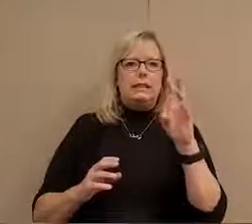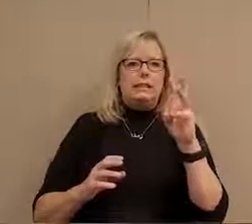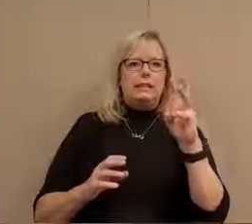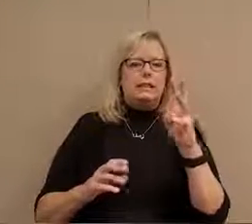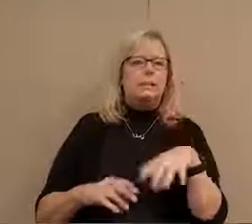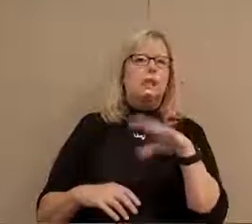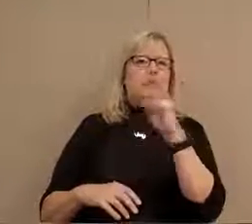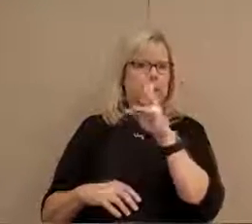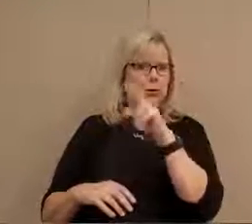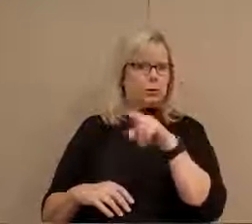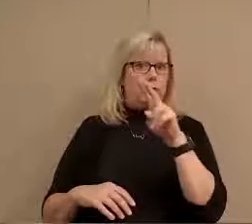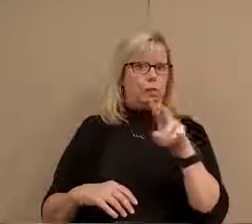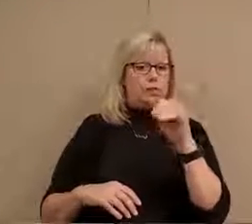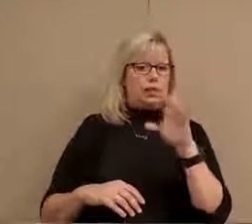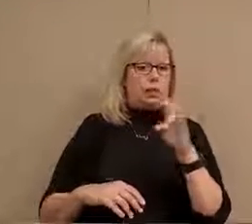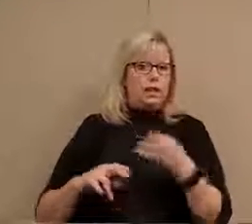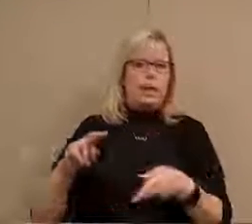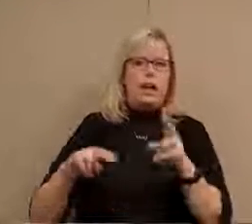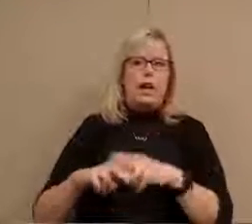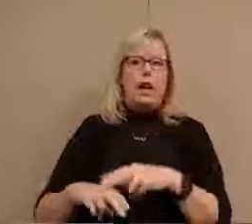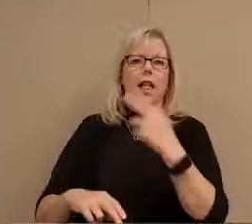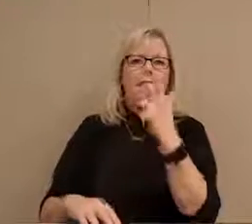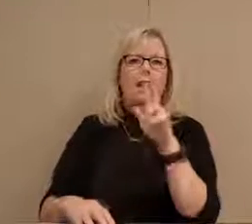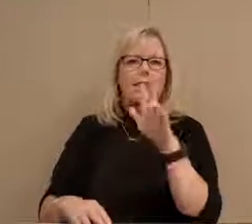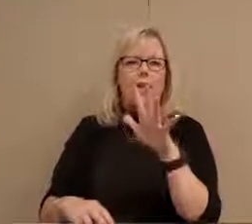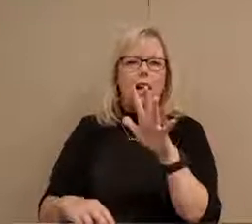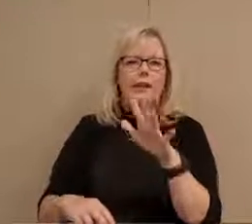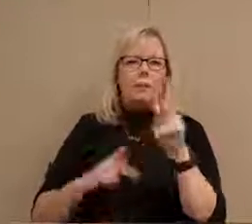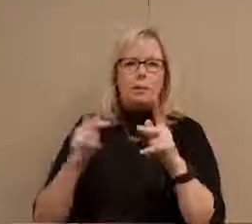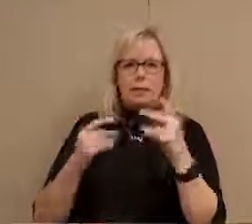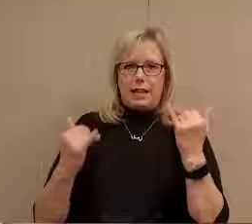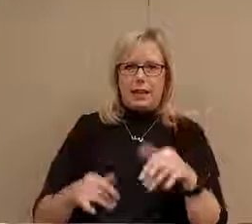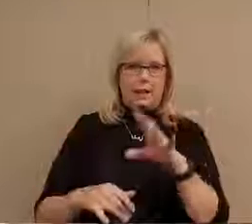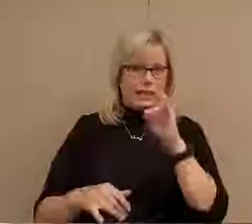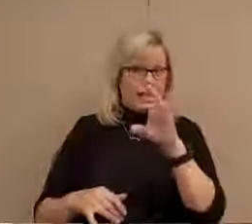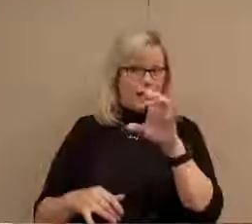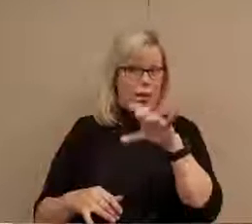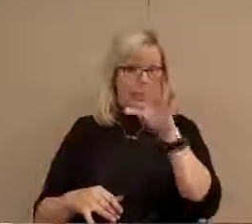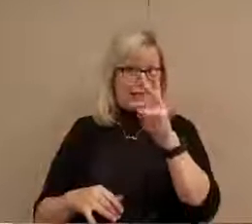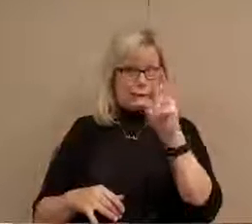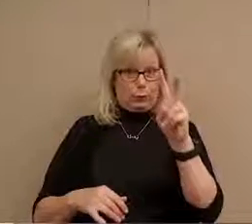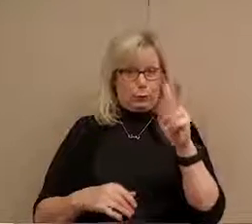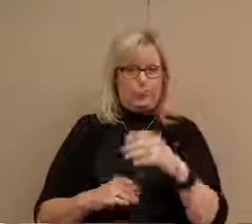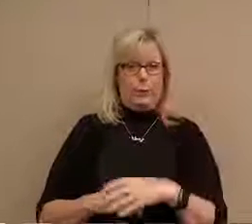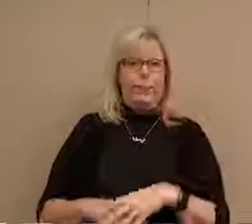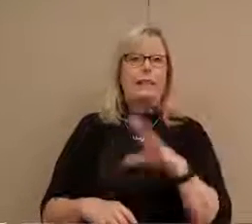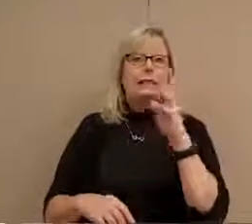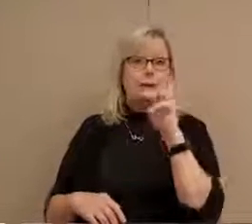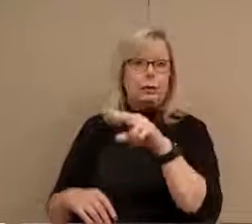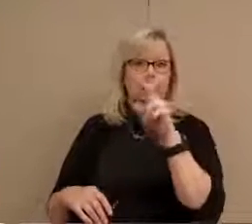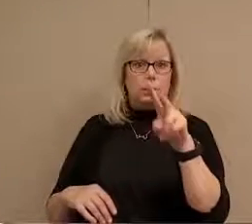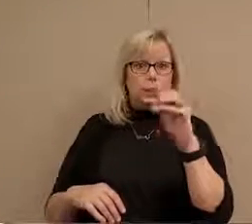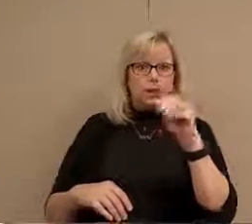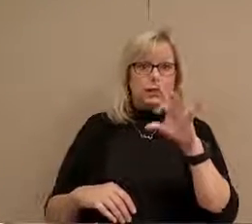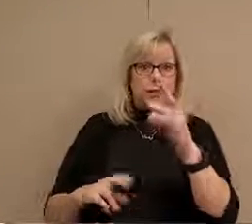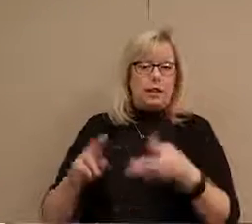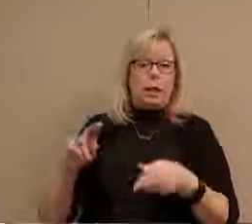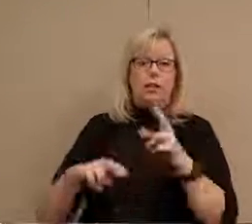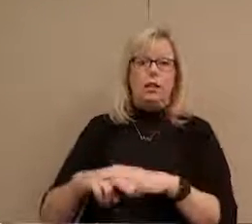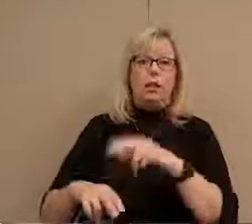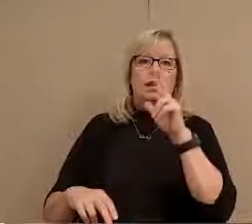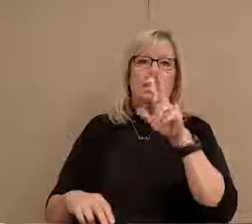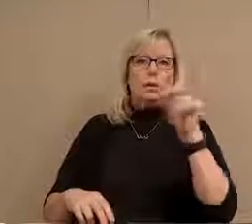1,646. 62207, we went up 35 people to 762. 62208,